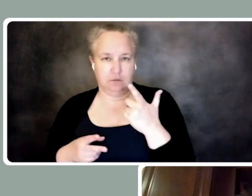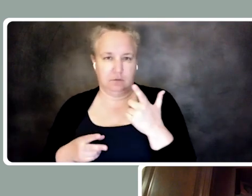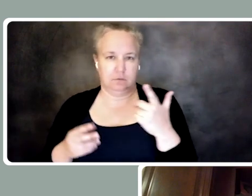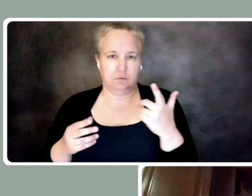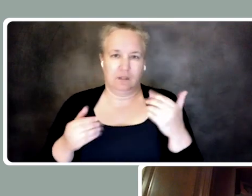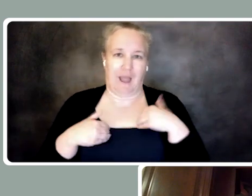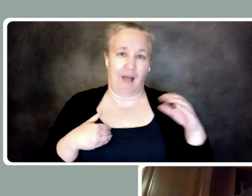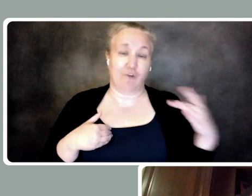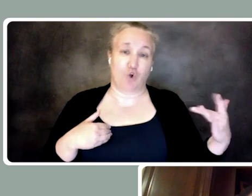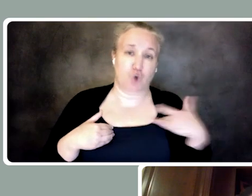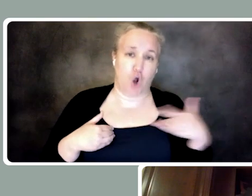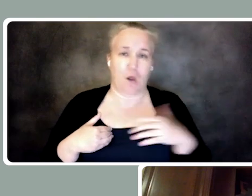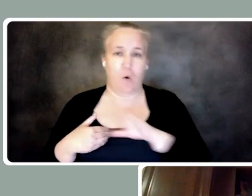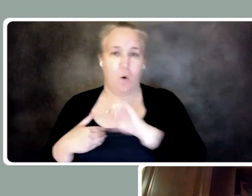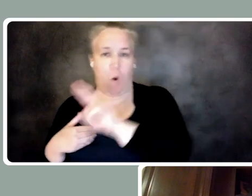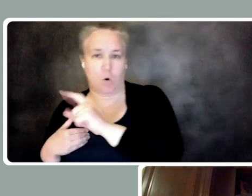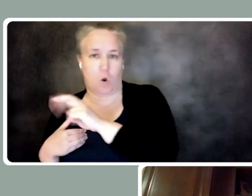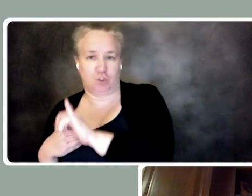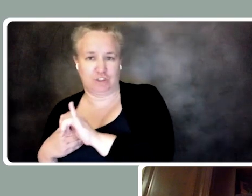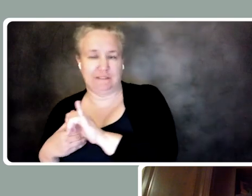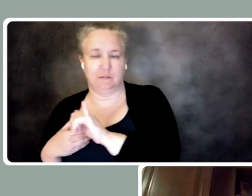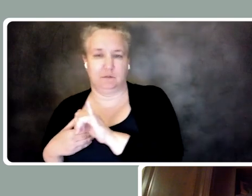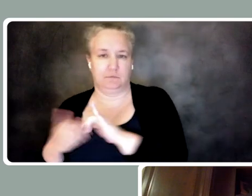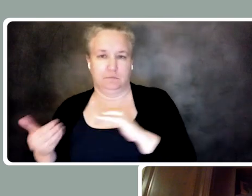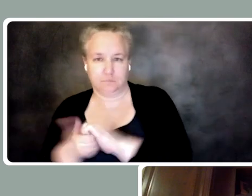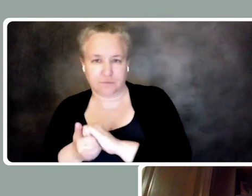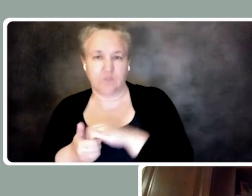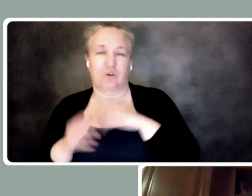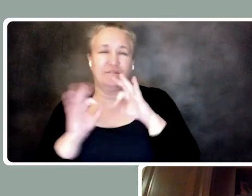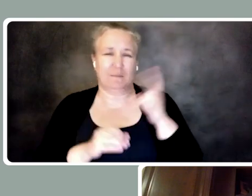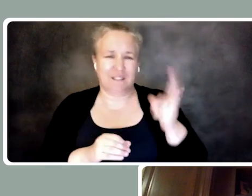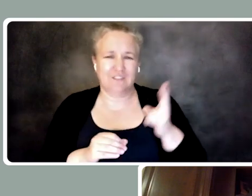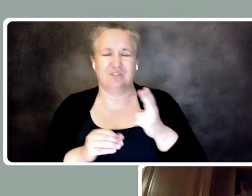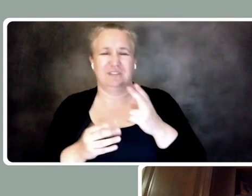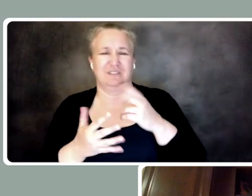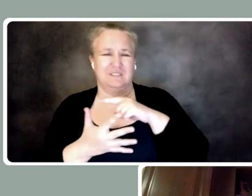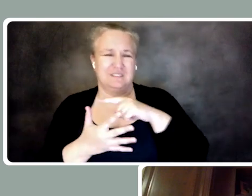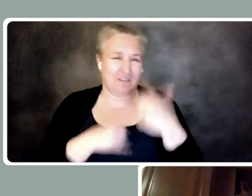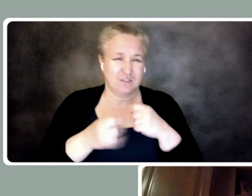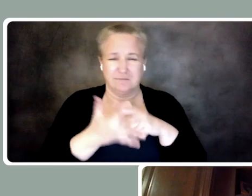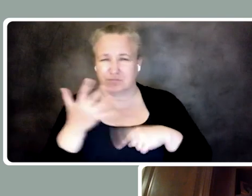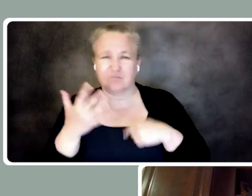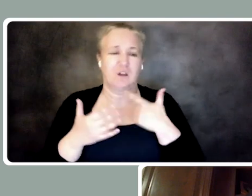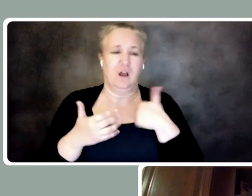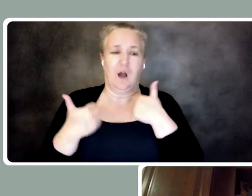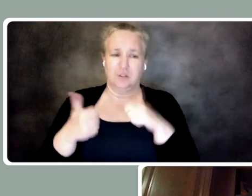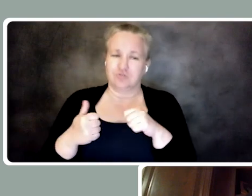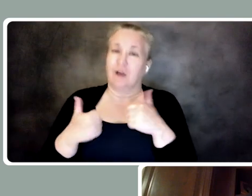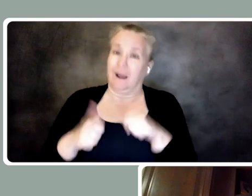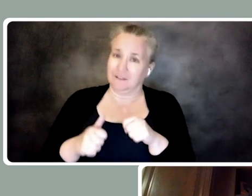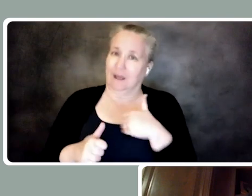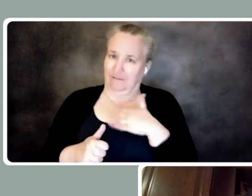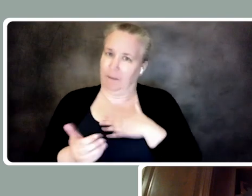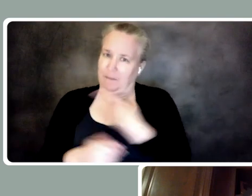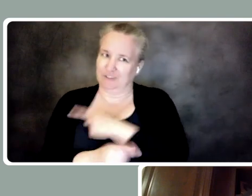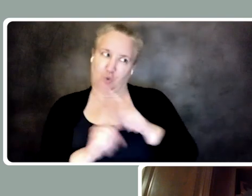program. Once I'm past 5 years, family history, those things I will try to get my patient in to kind of see a cardiologist at